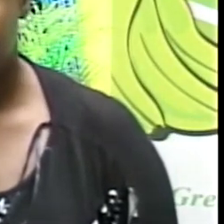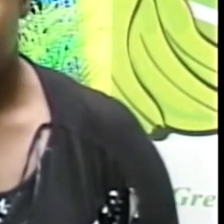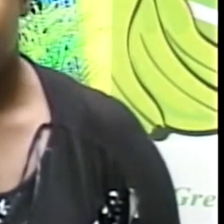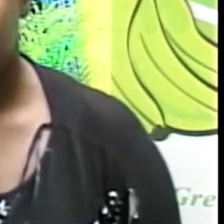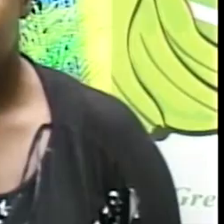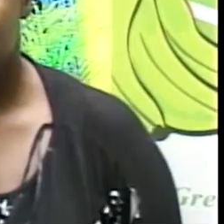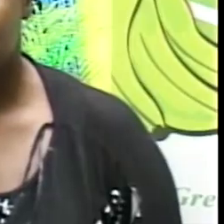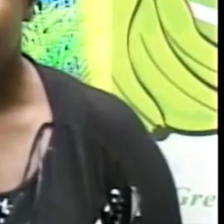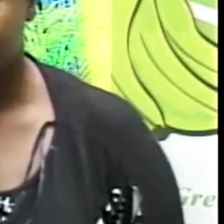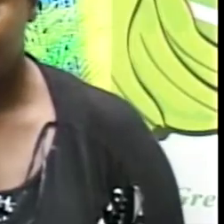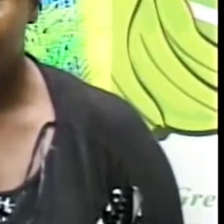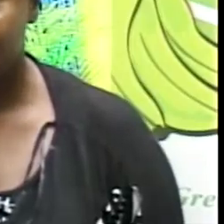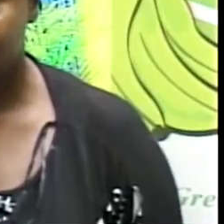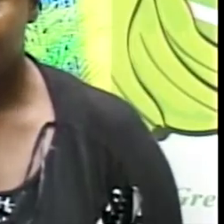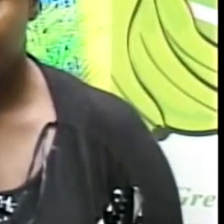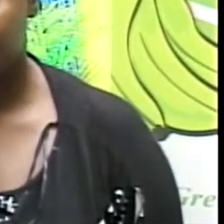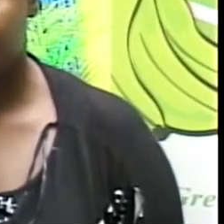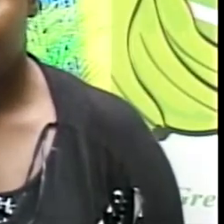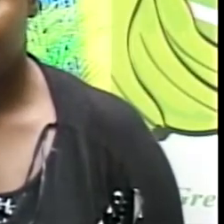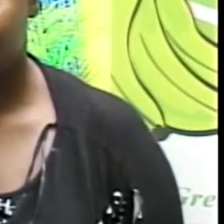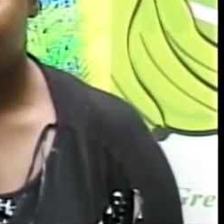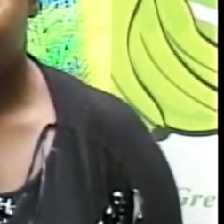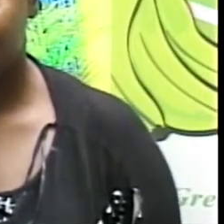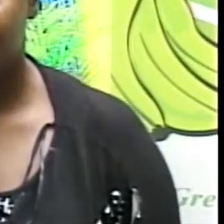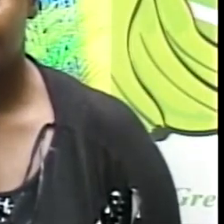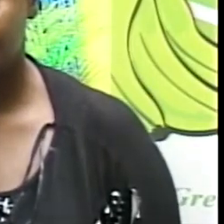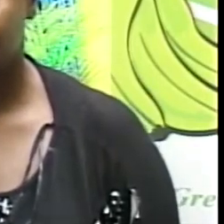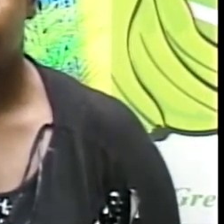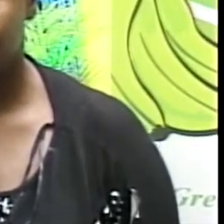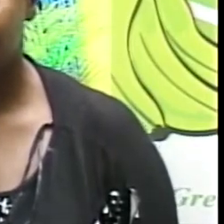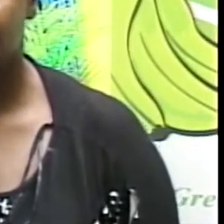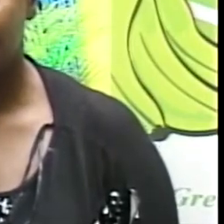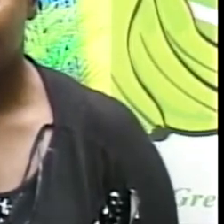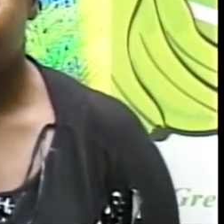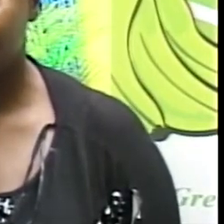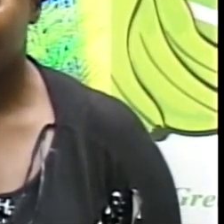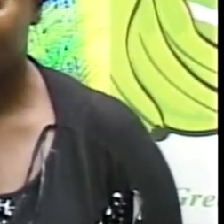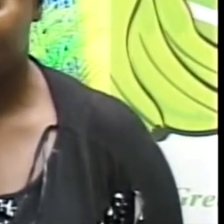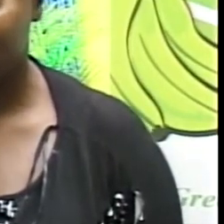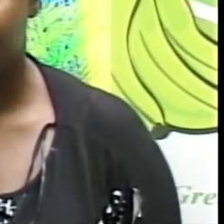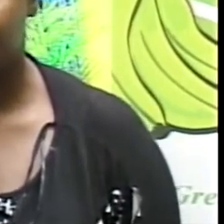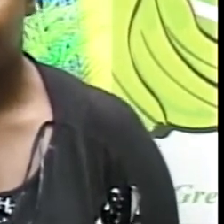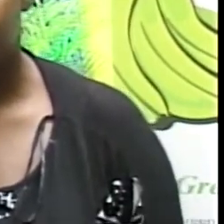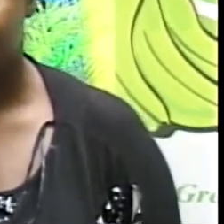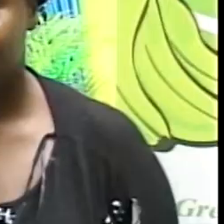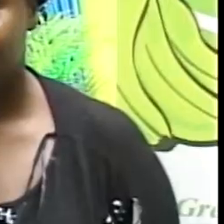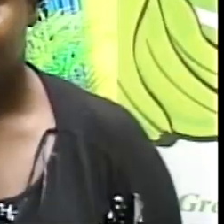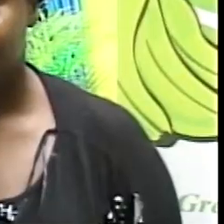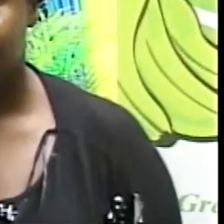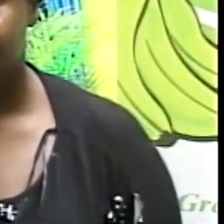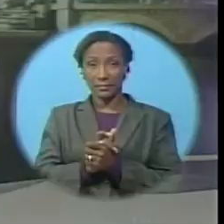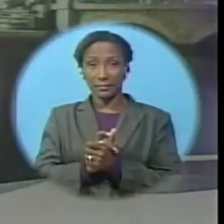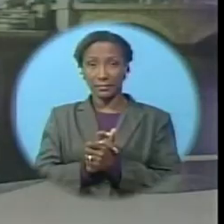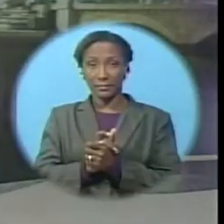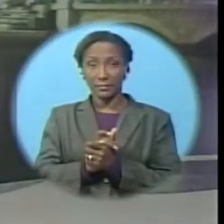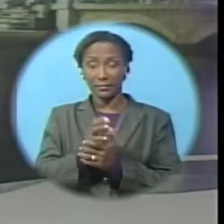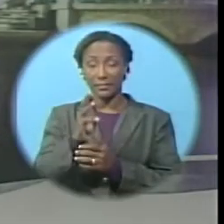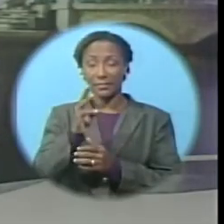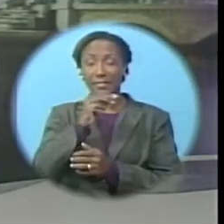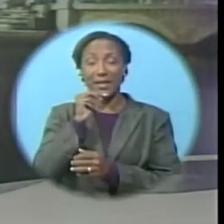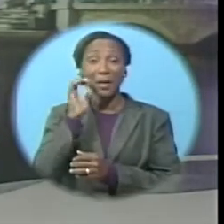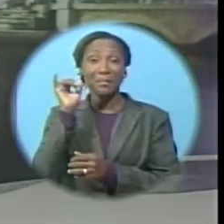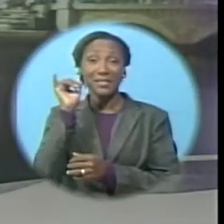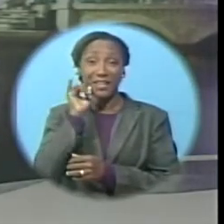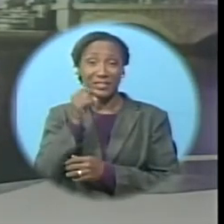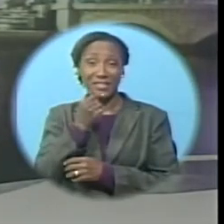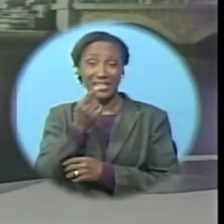some research, and I researched that green banana is very good for you. So that's how I start with the green banana flour. Ms. Eiffel says